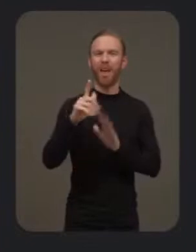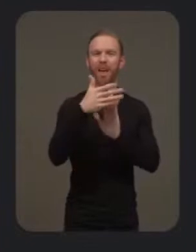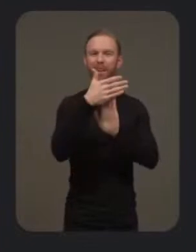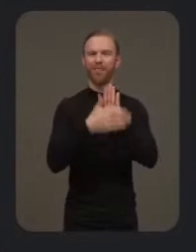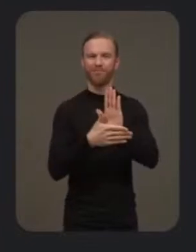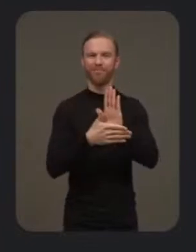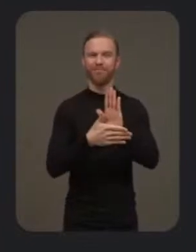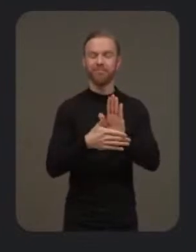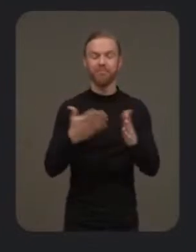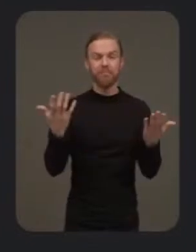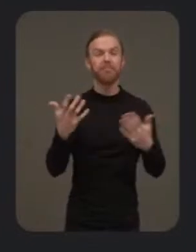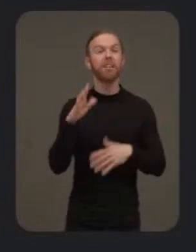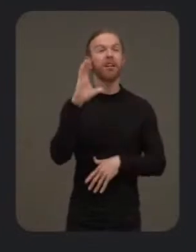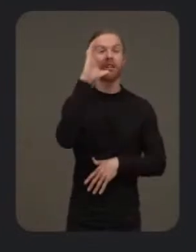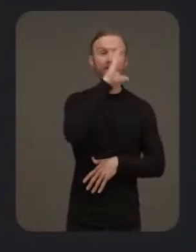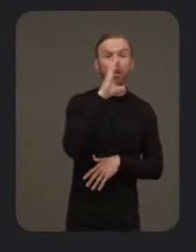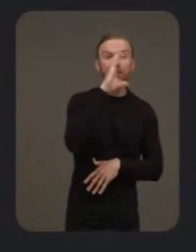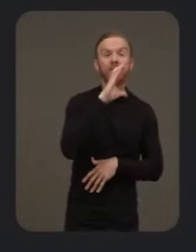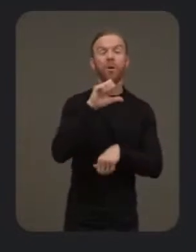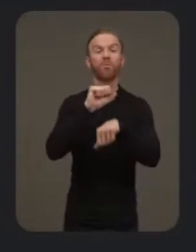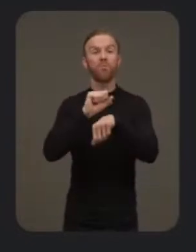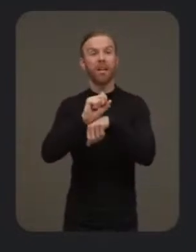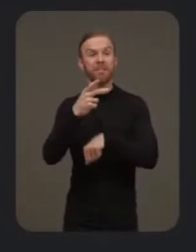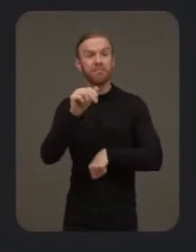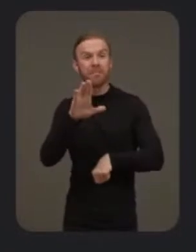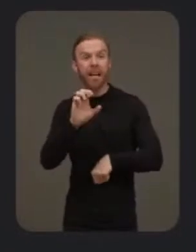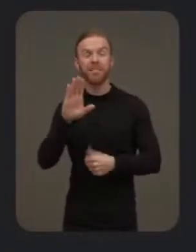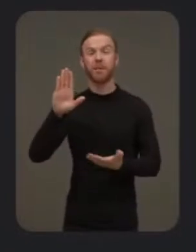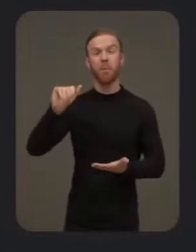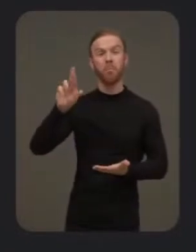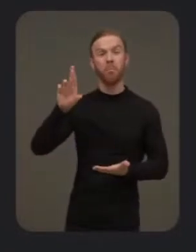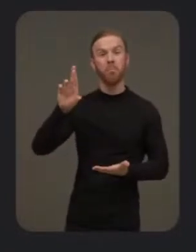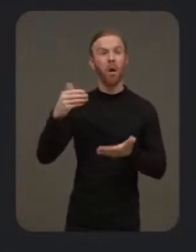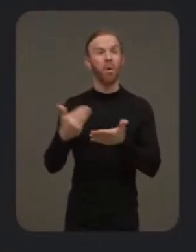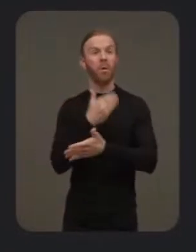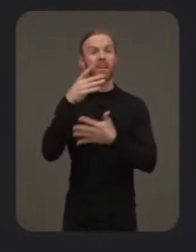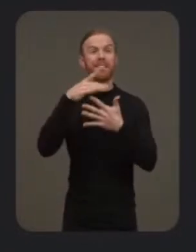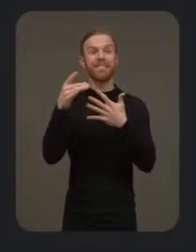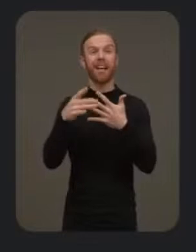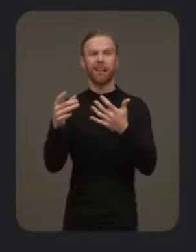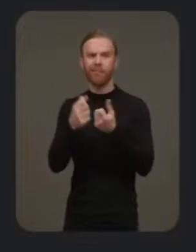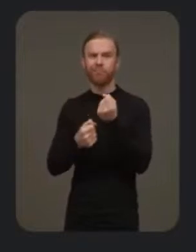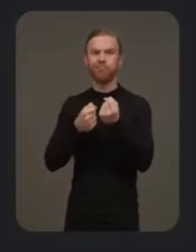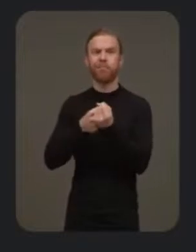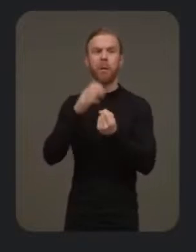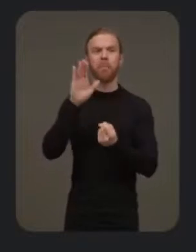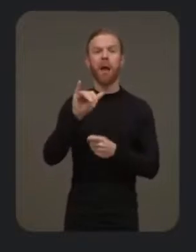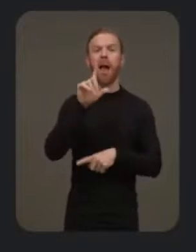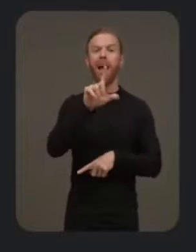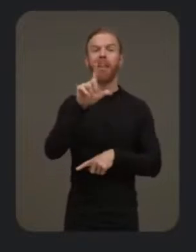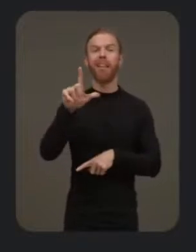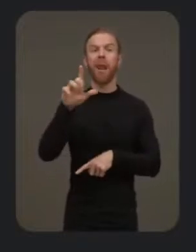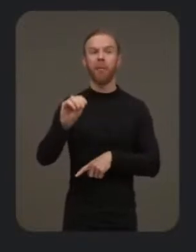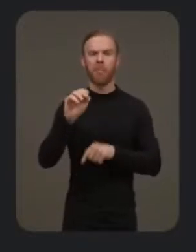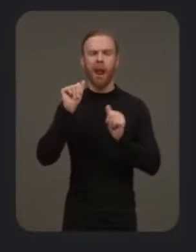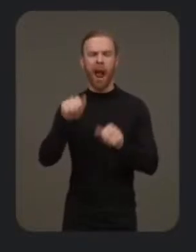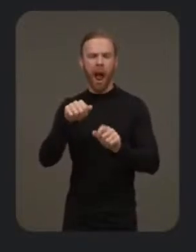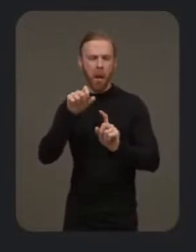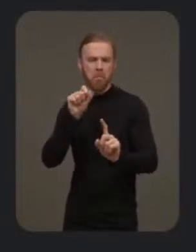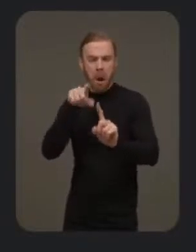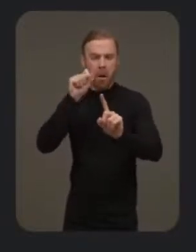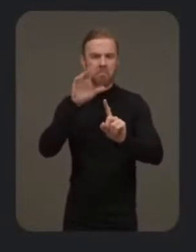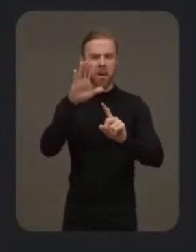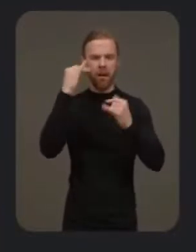across Search, Workspace, and Bard, new features powered by large language models can spark your